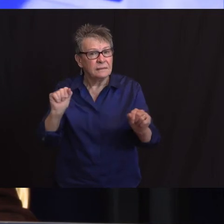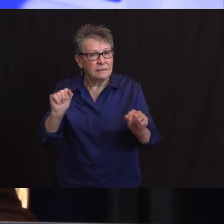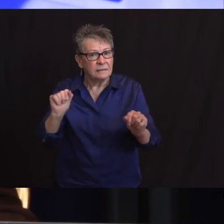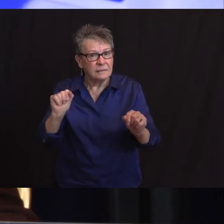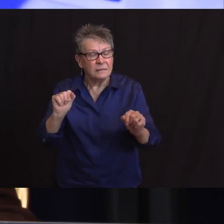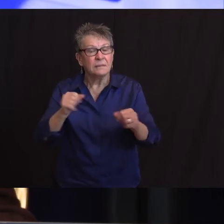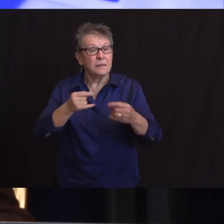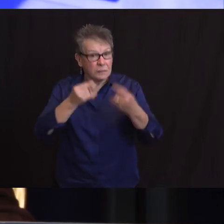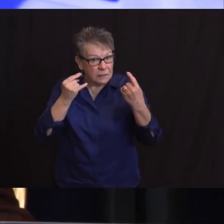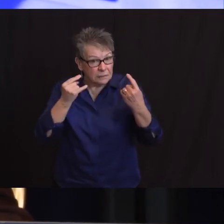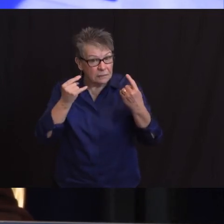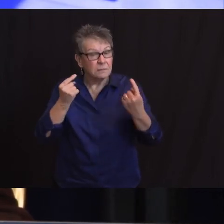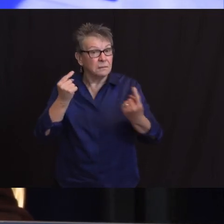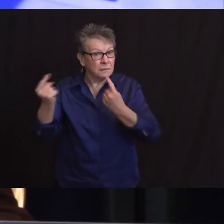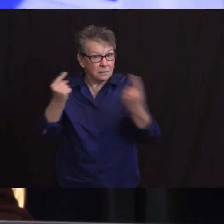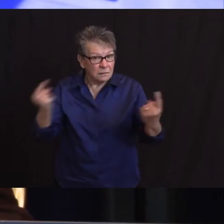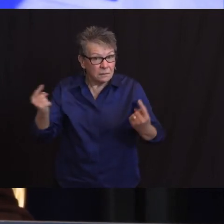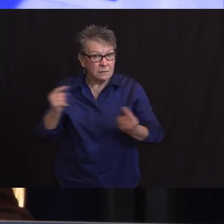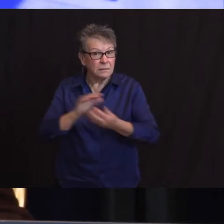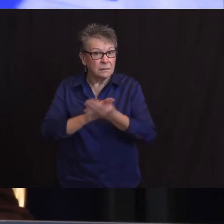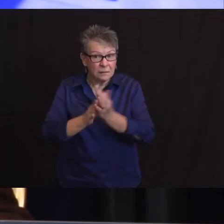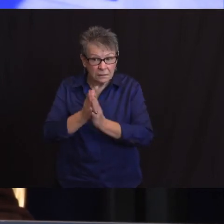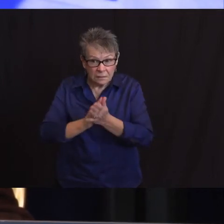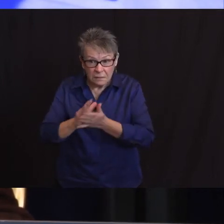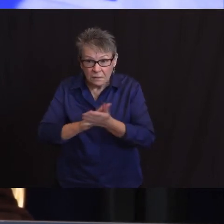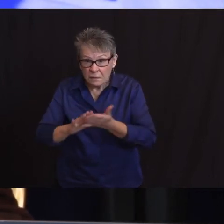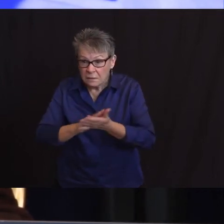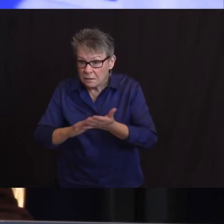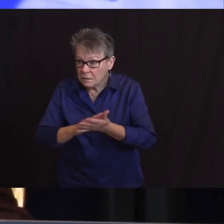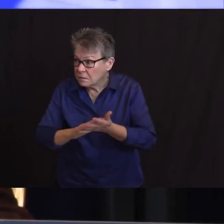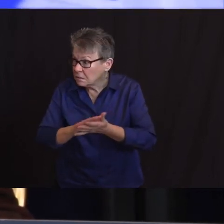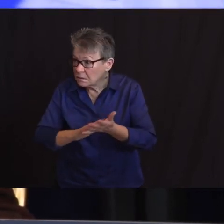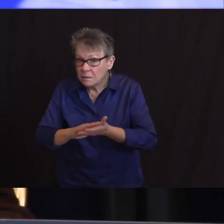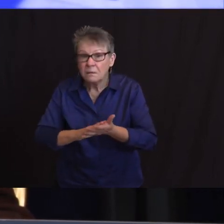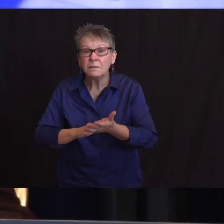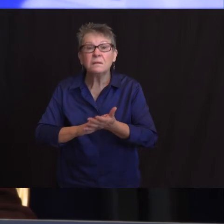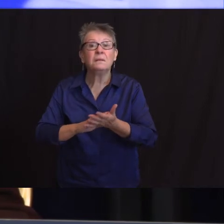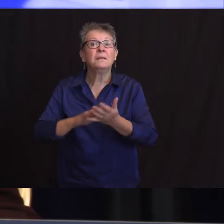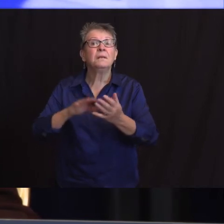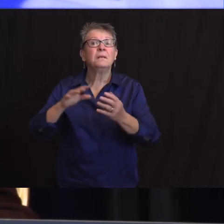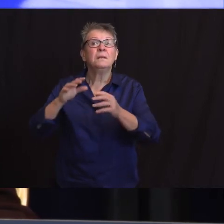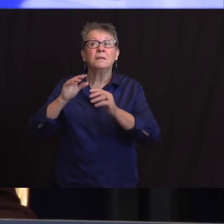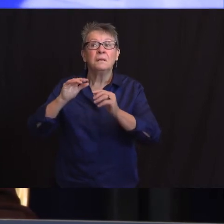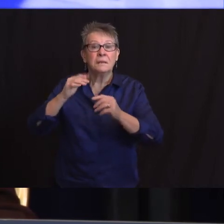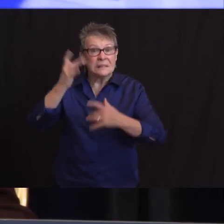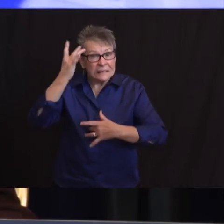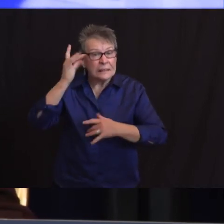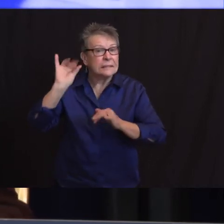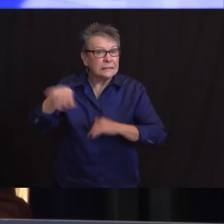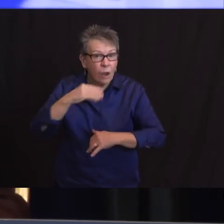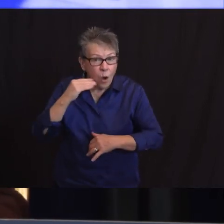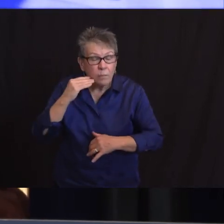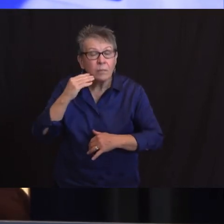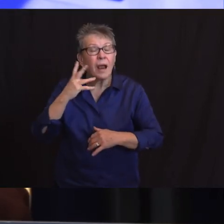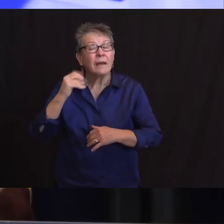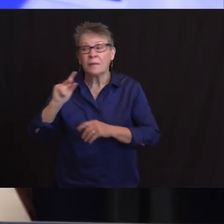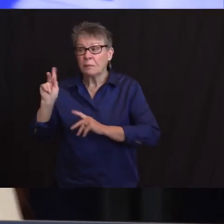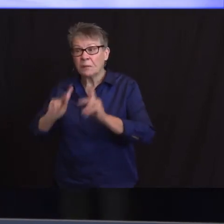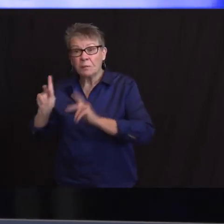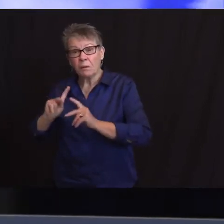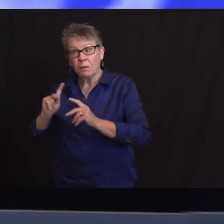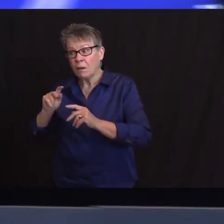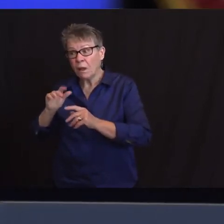And remember, for each other and for us all, please take the call and download the COVID Alert NJ app. Thank you.